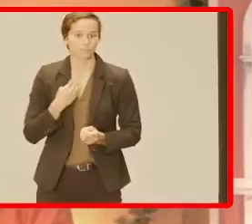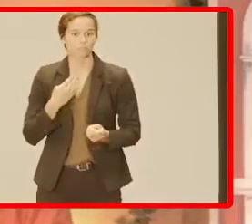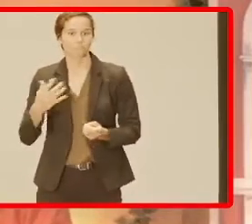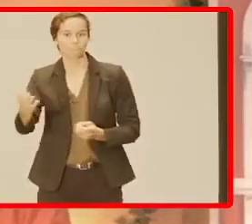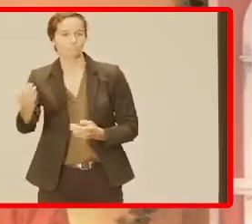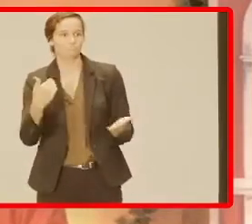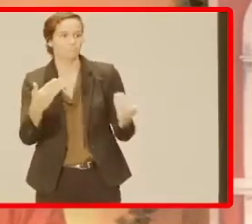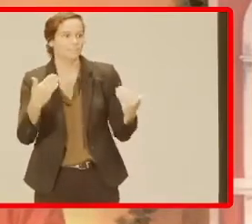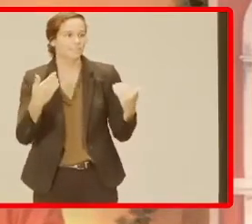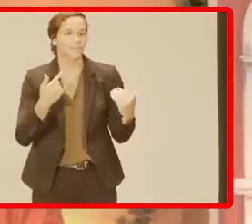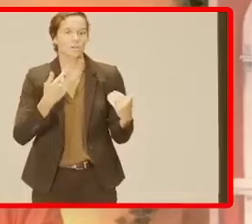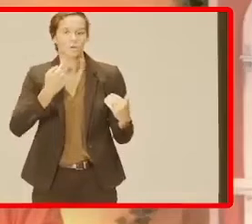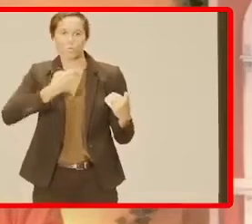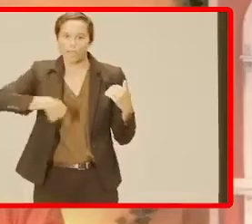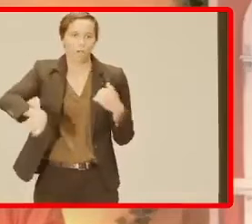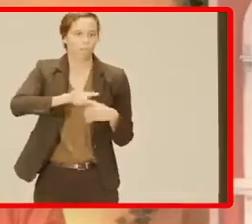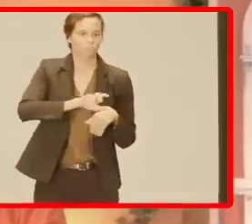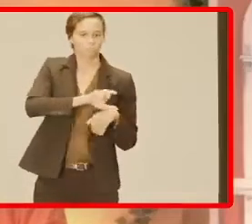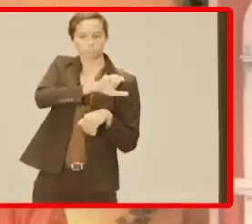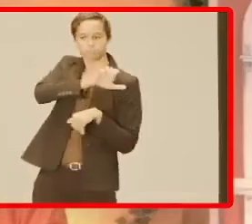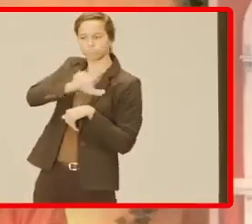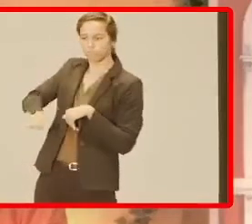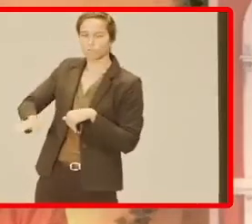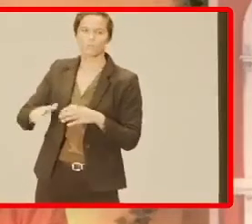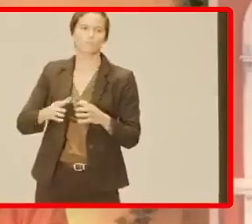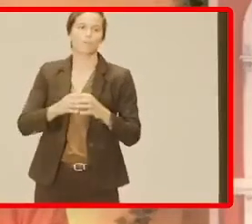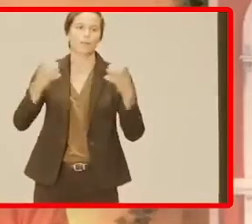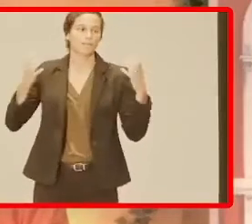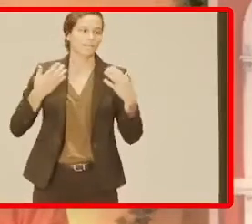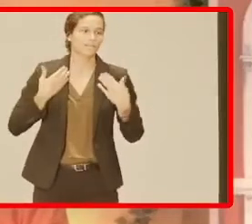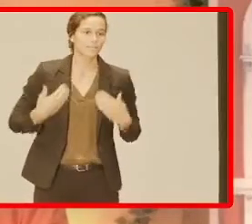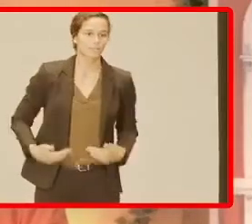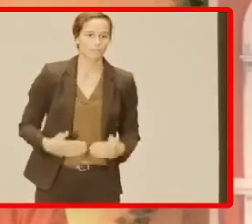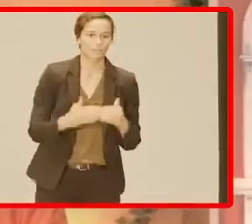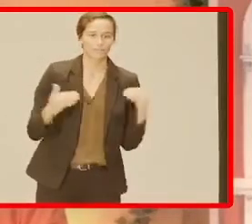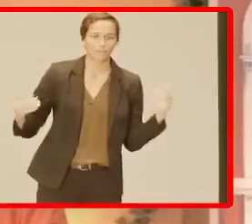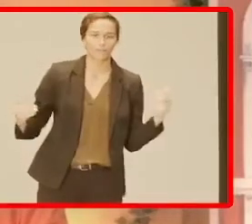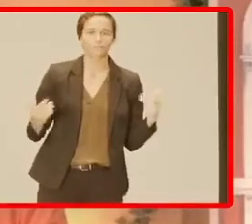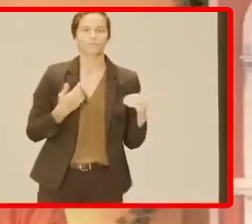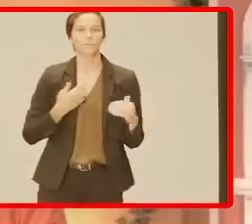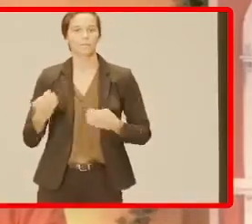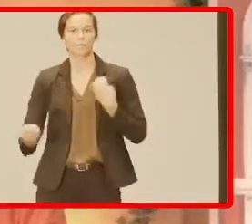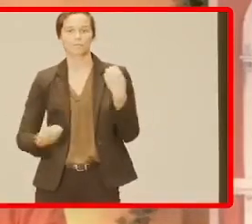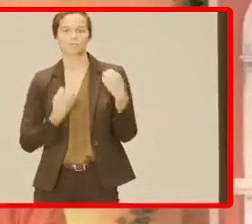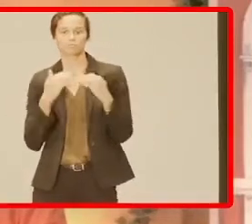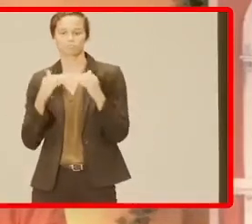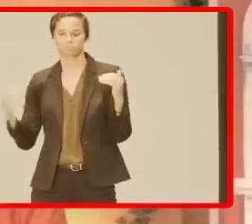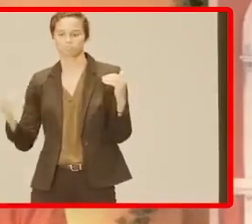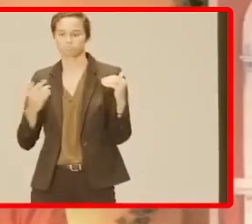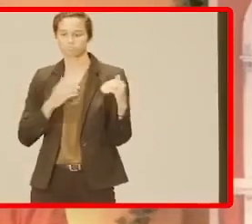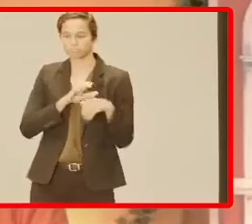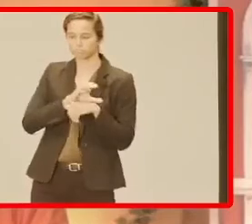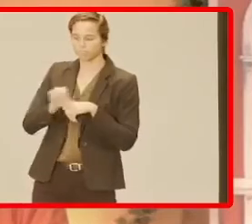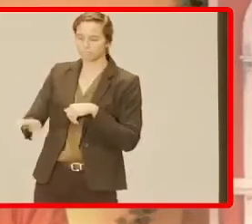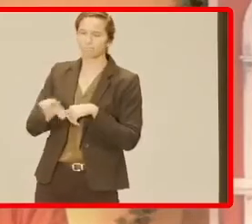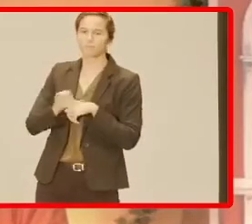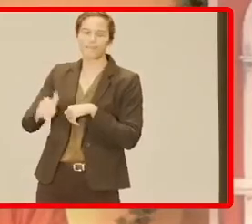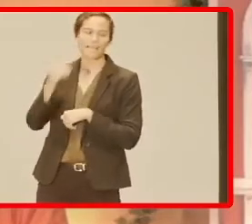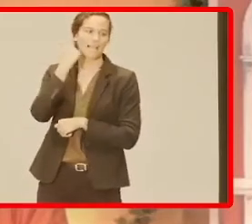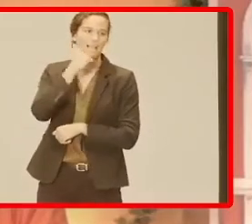all give so much on a physical, emotional, intellectual level, day in and day